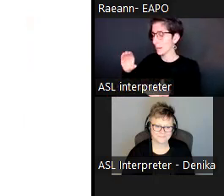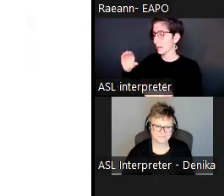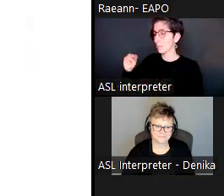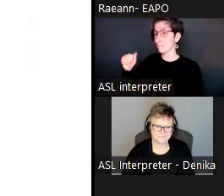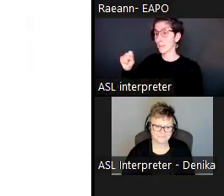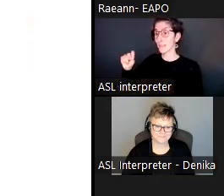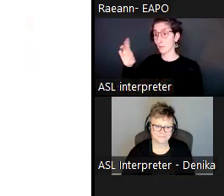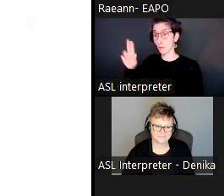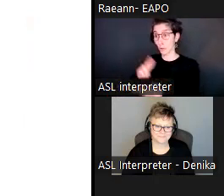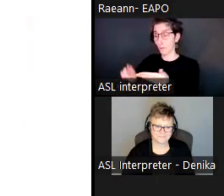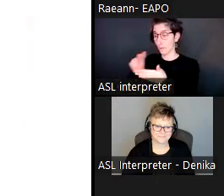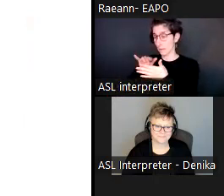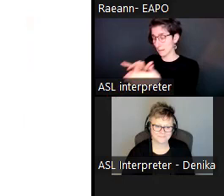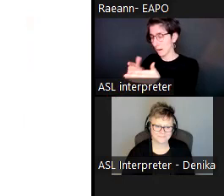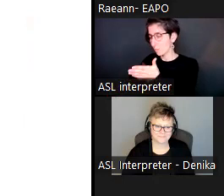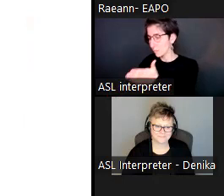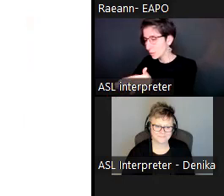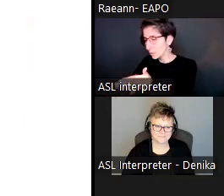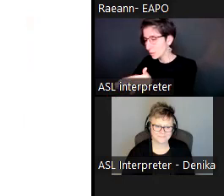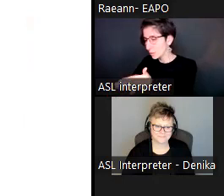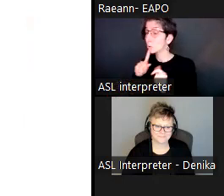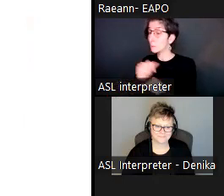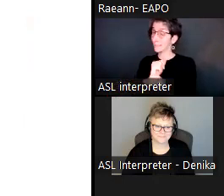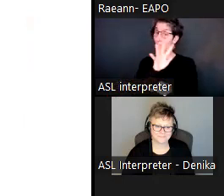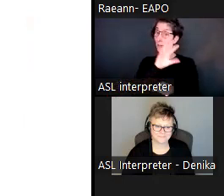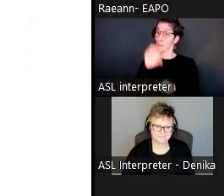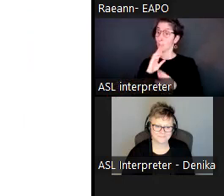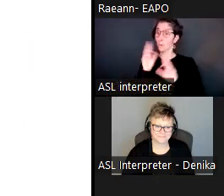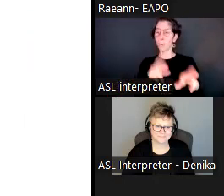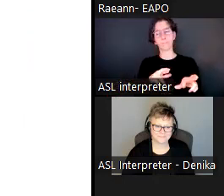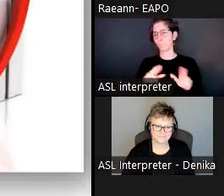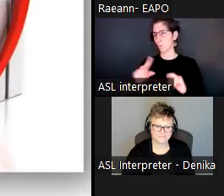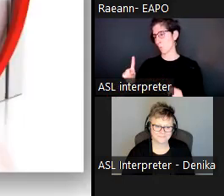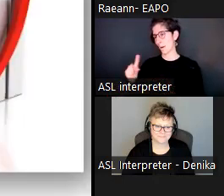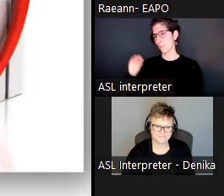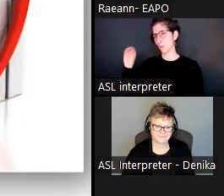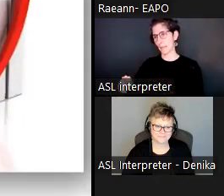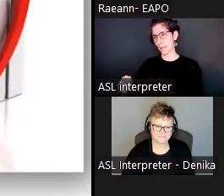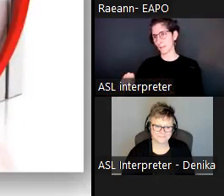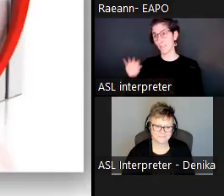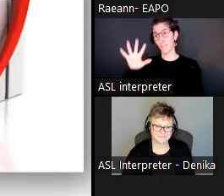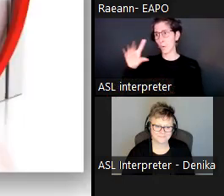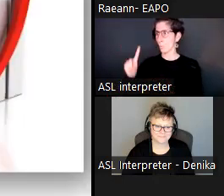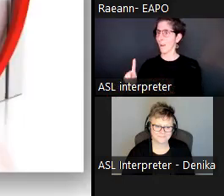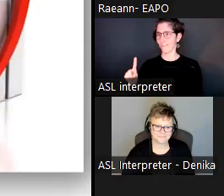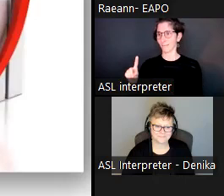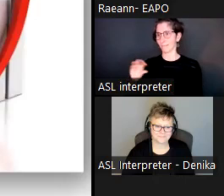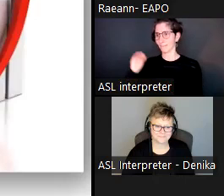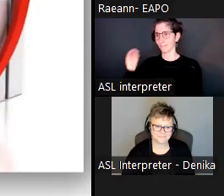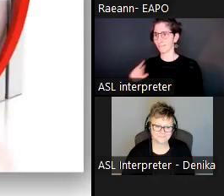it's actually closer to 1%. So if we go back to the previous slide and you see, you know,